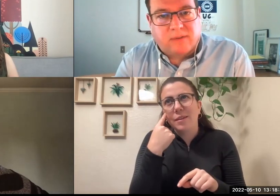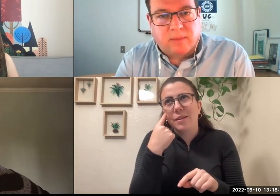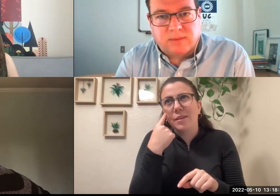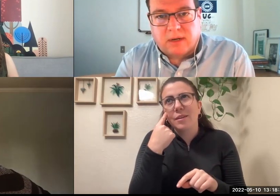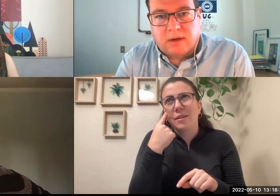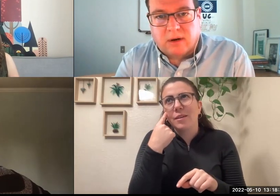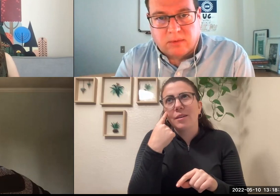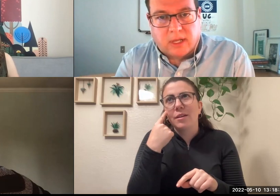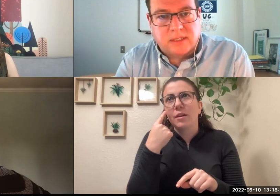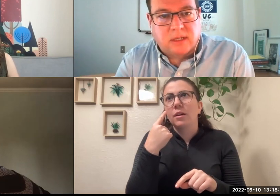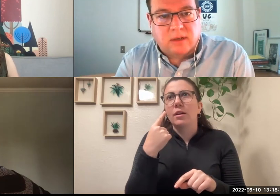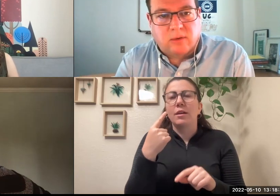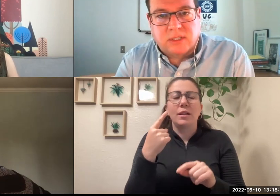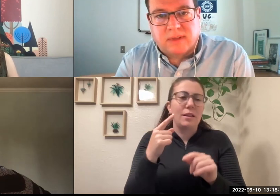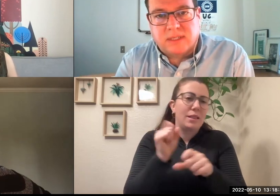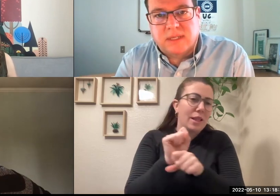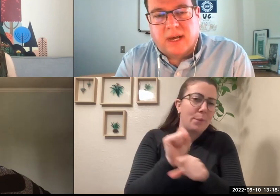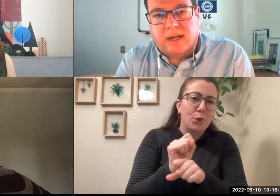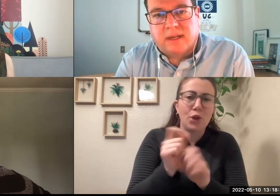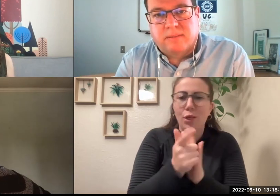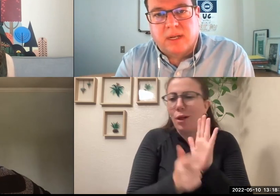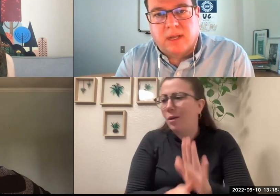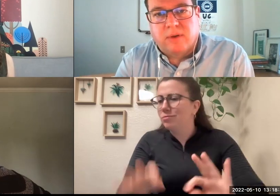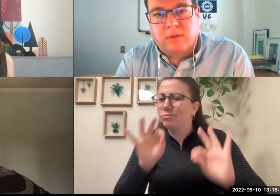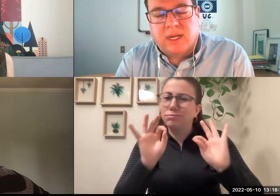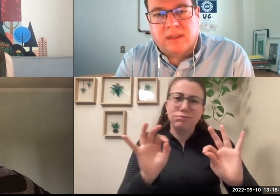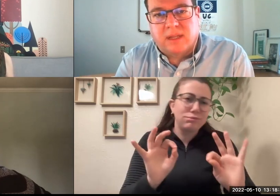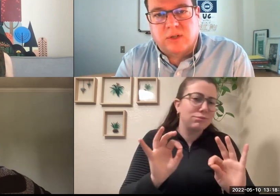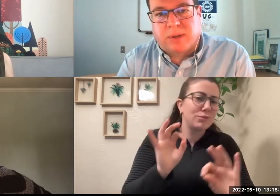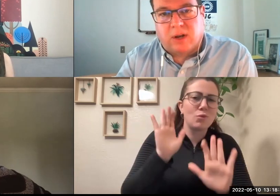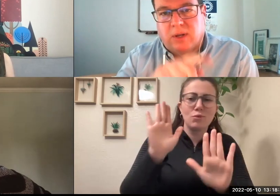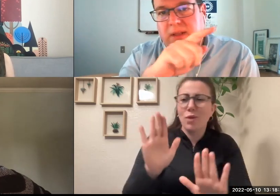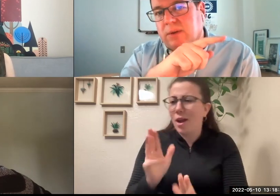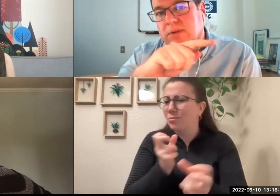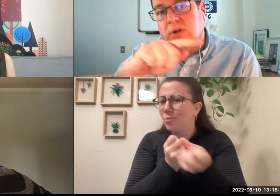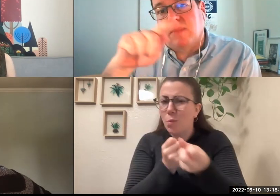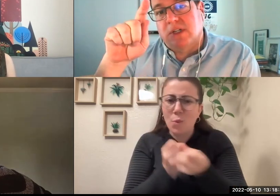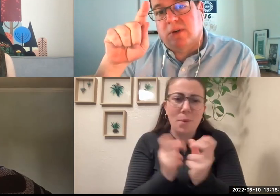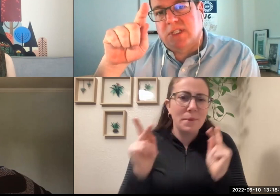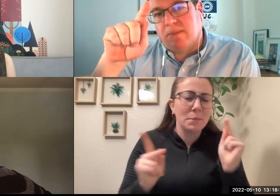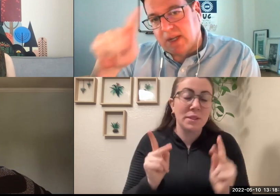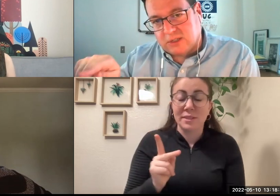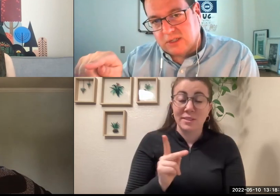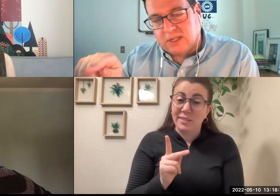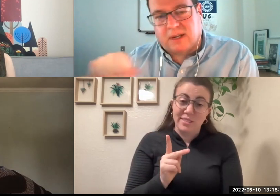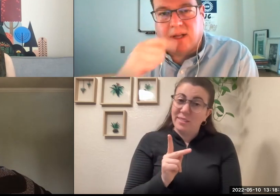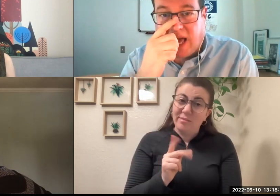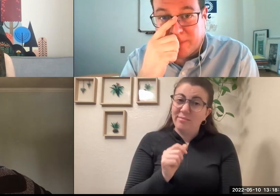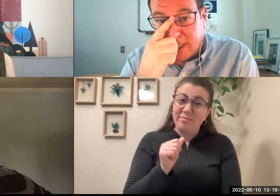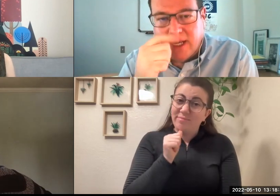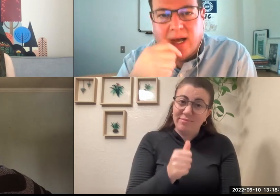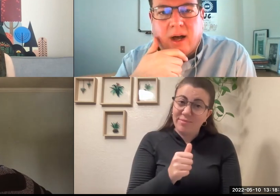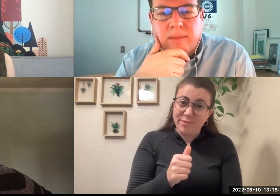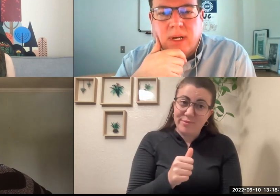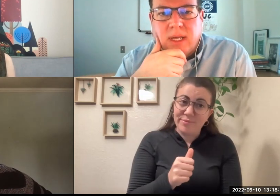didn't really talk very much about our labor laws in the course of this, but if you look at that sort of period, like where union membership goes up and then it starts to like